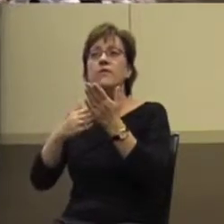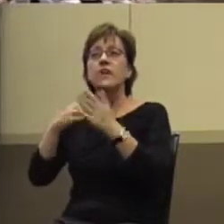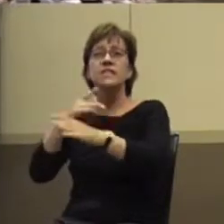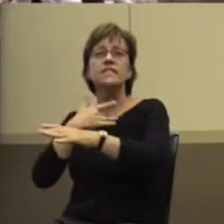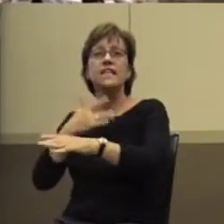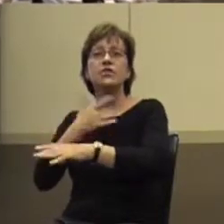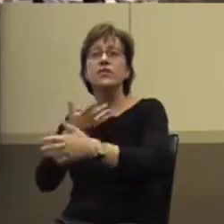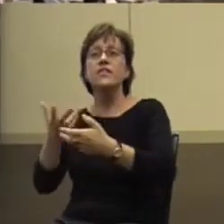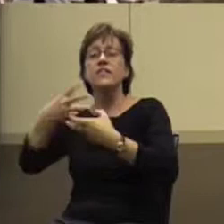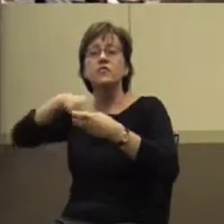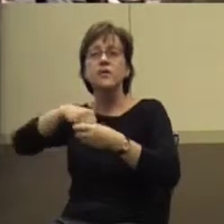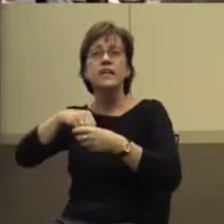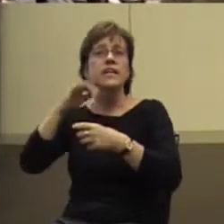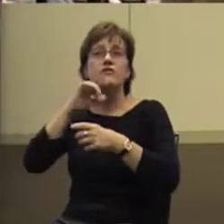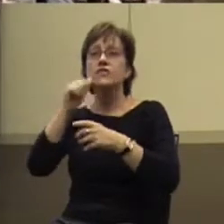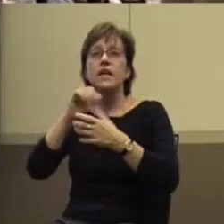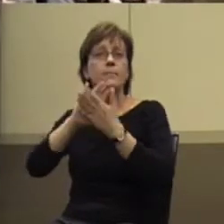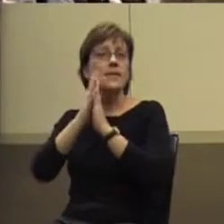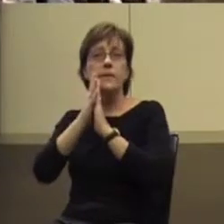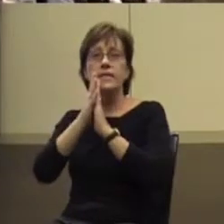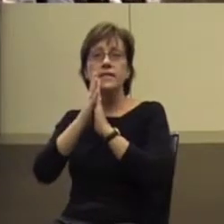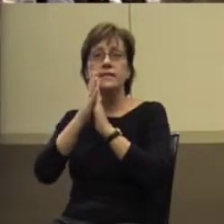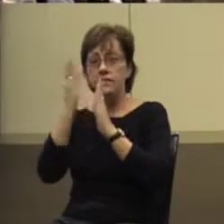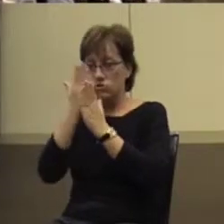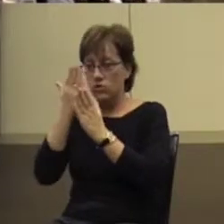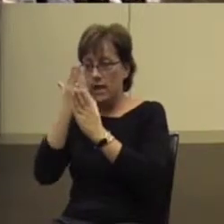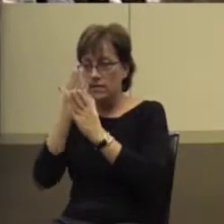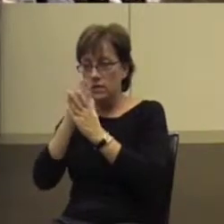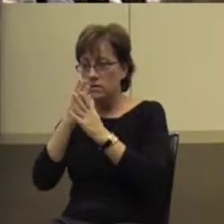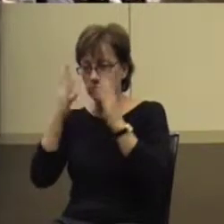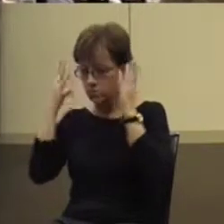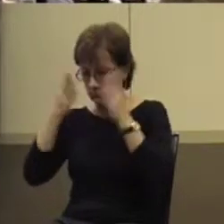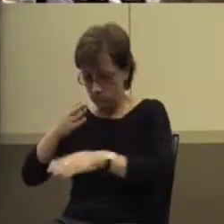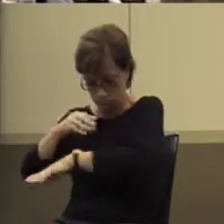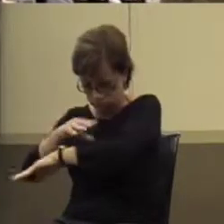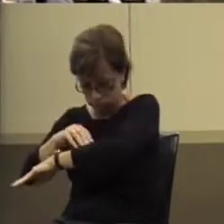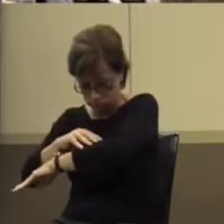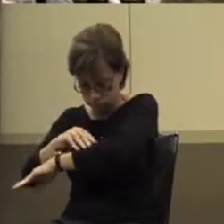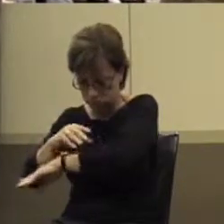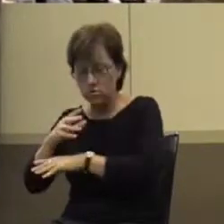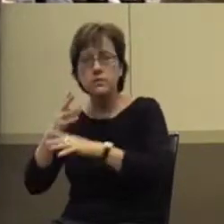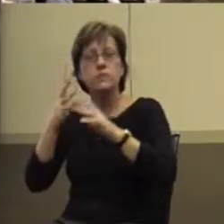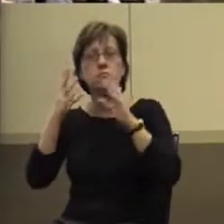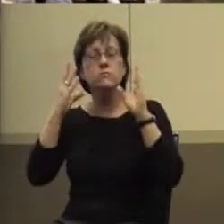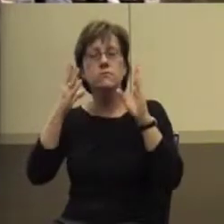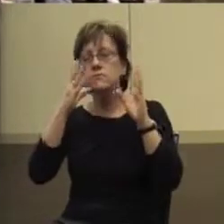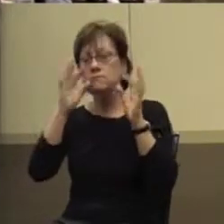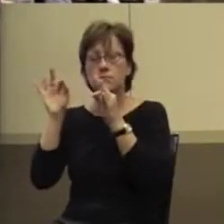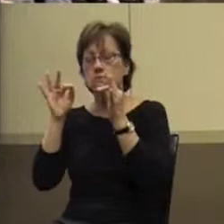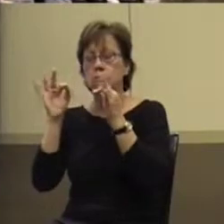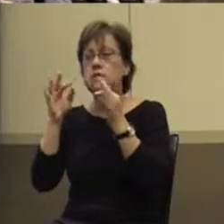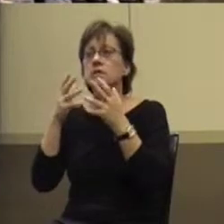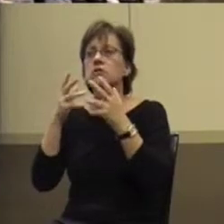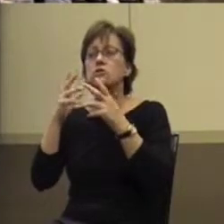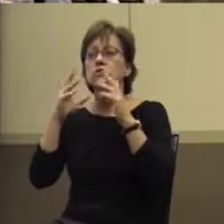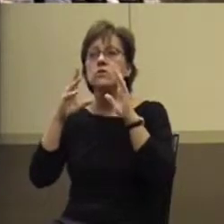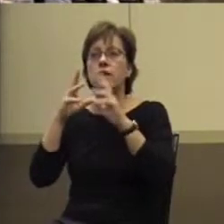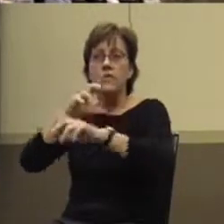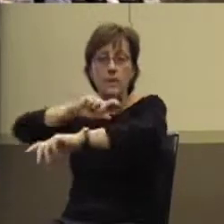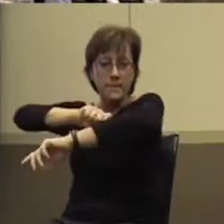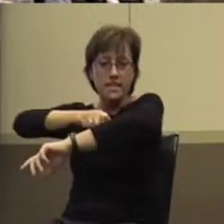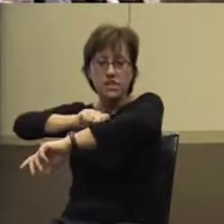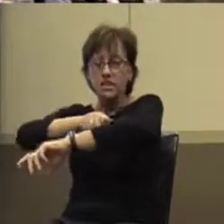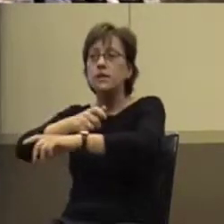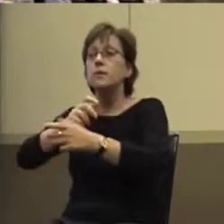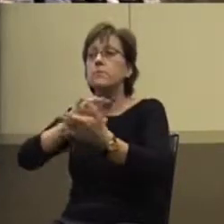within, as long as she's not becoming distracted by that. It's okay if she kind of does something, like you turning the pinching into